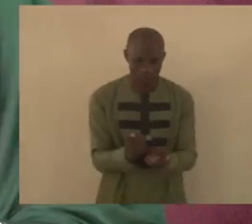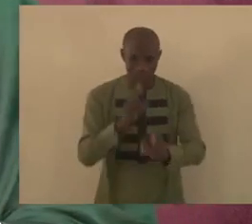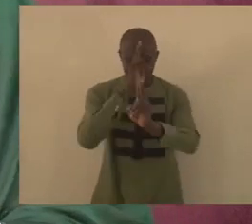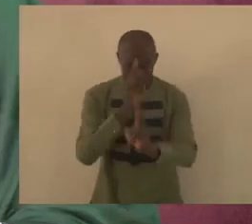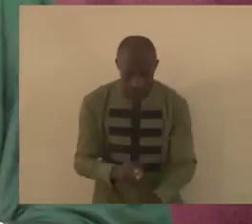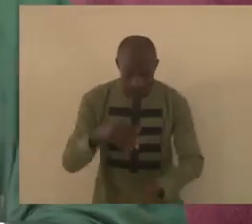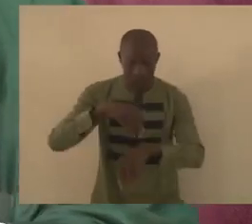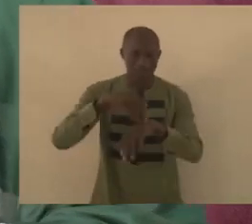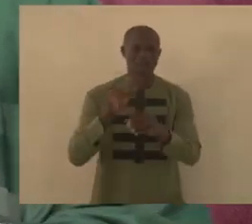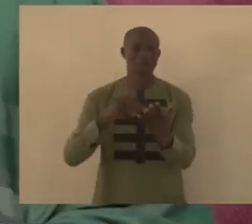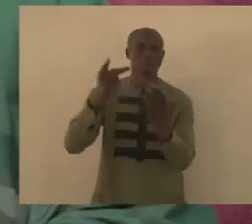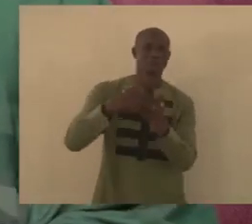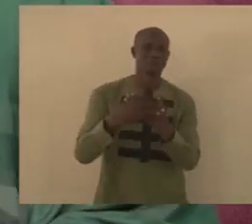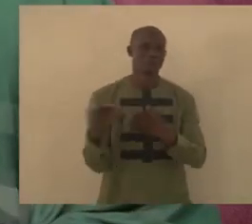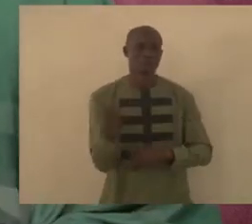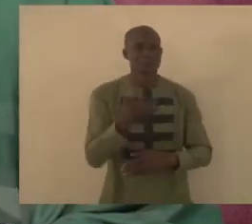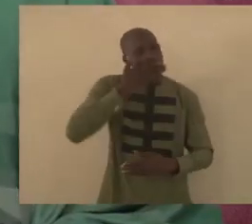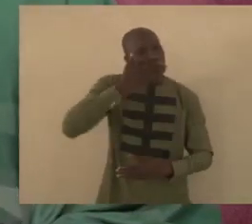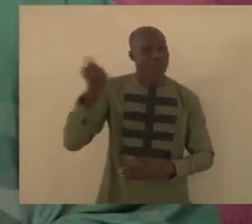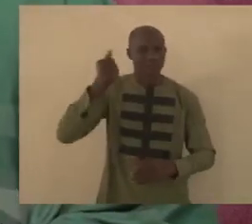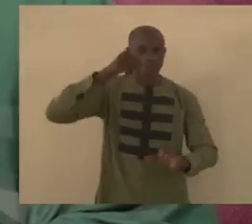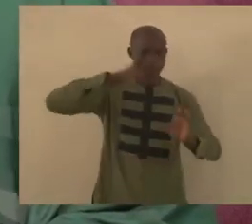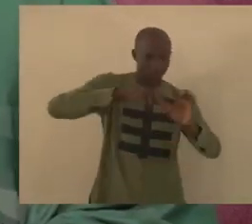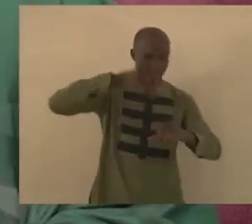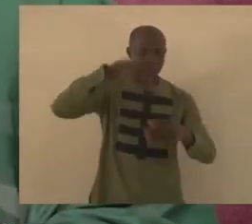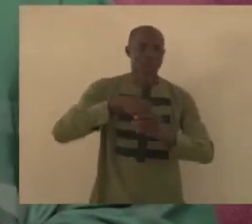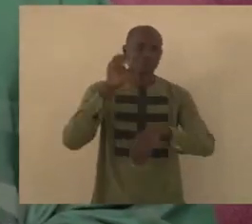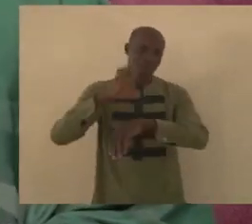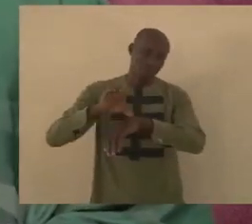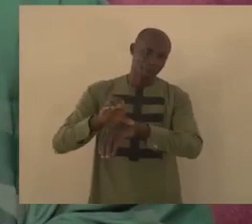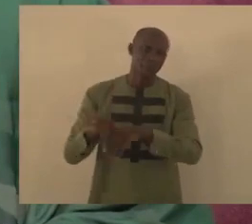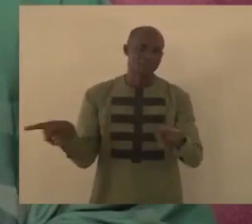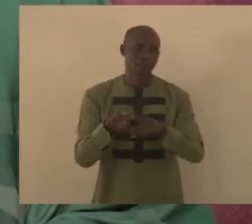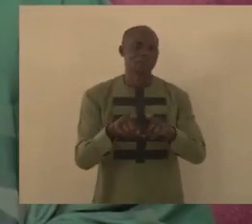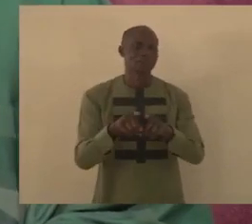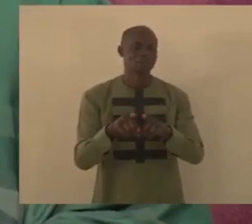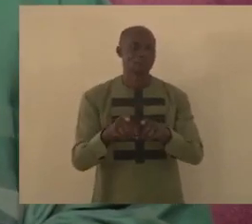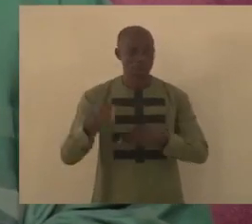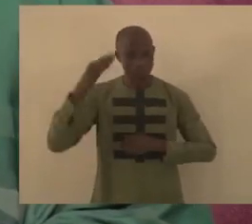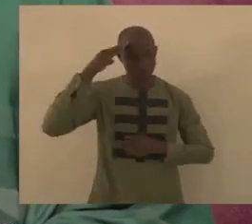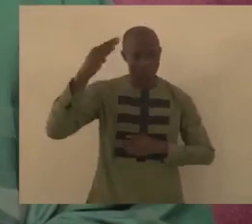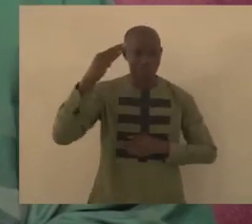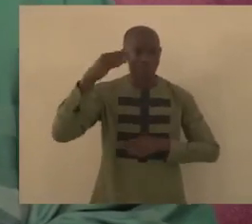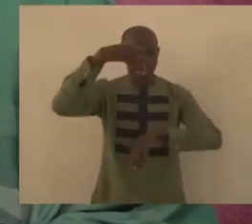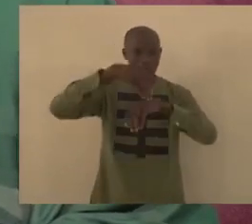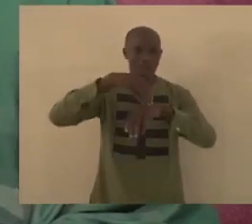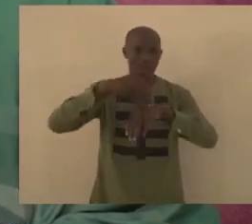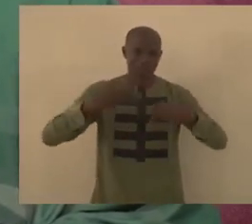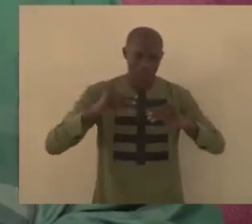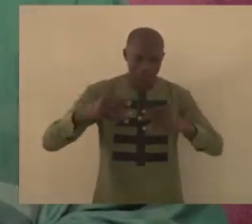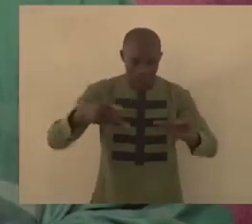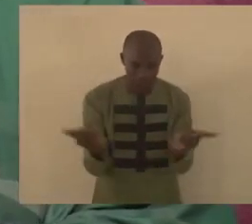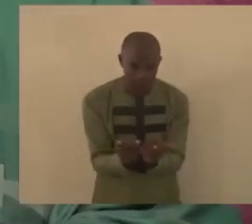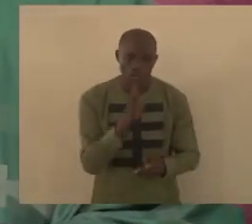of honor at feasts and the best seats in the synagogues and salutations in the